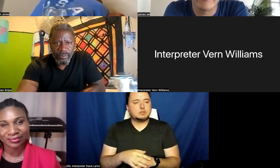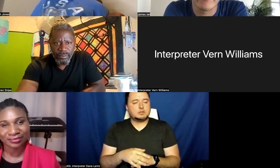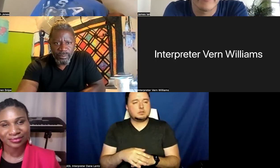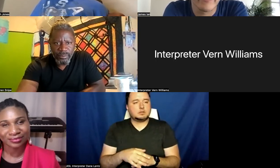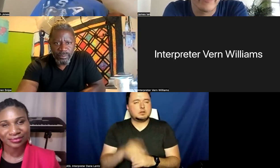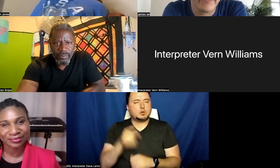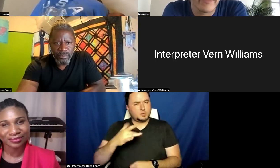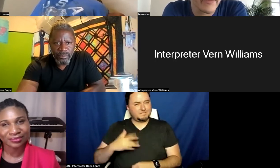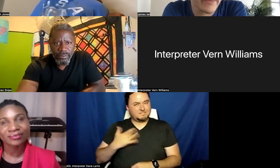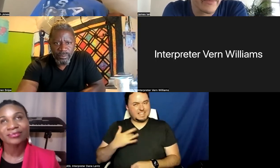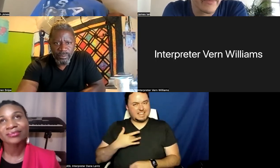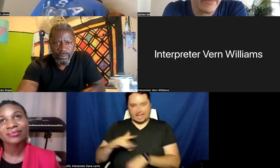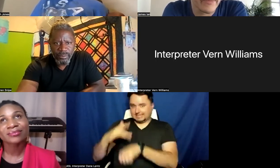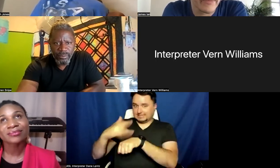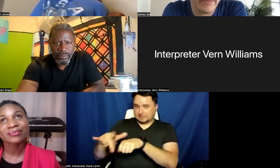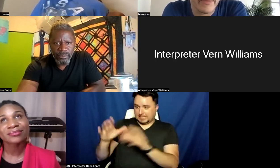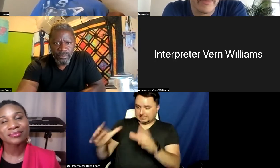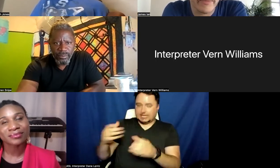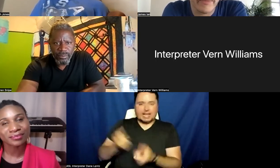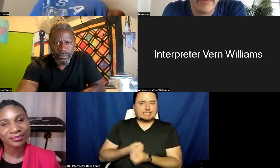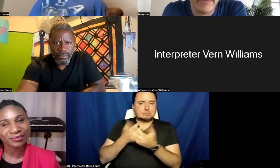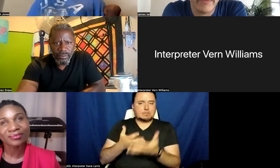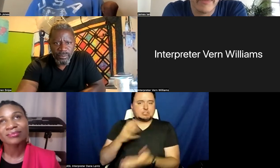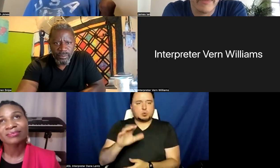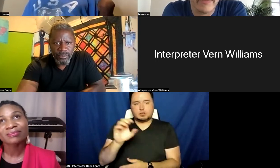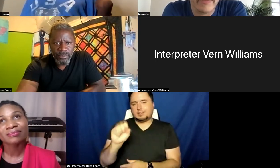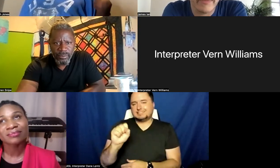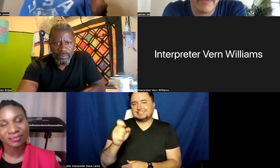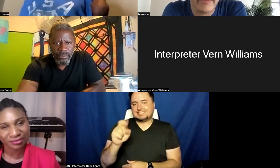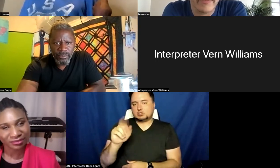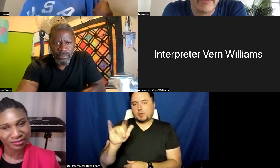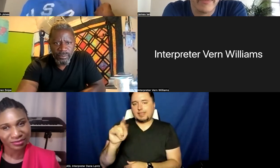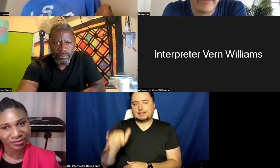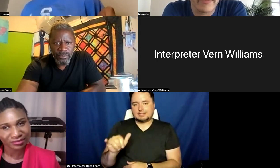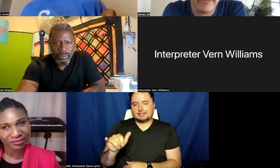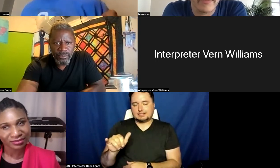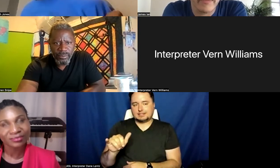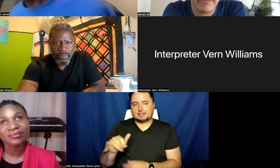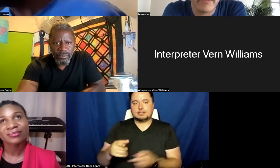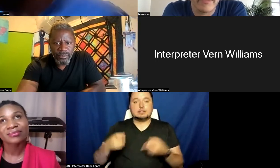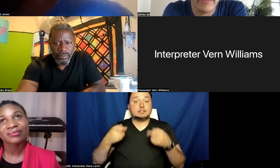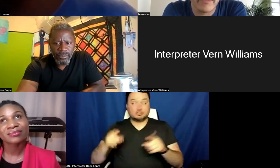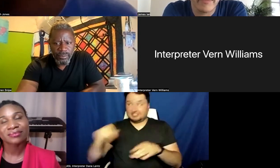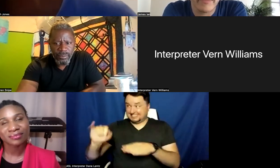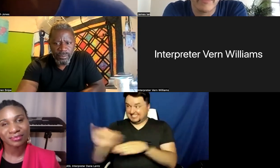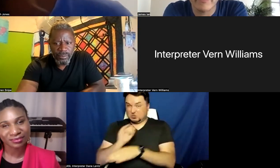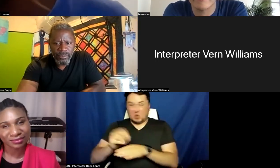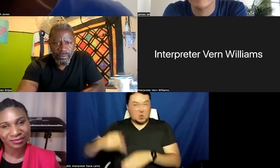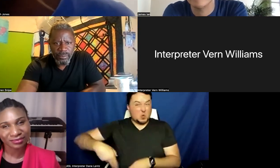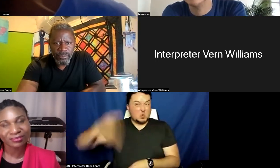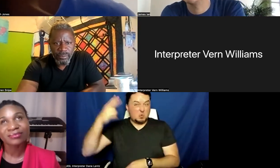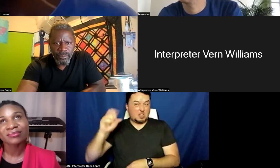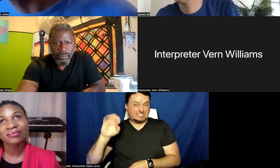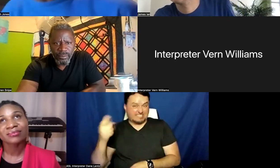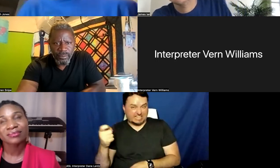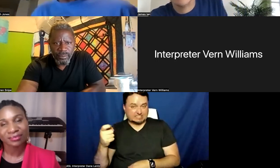is a space to express your sexuality in such a hypersexual industry in a sex